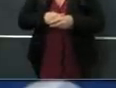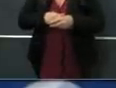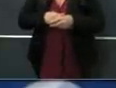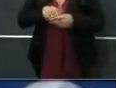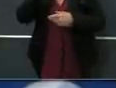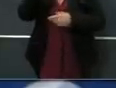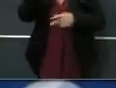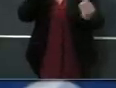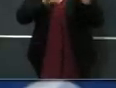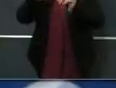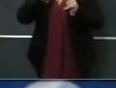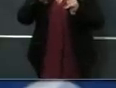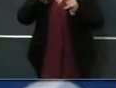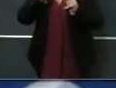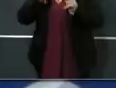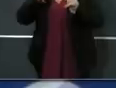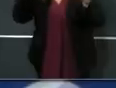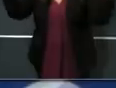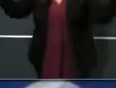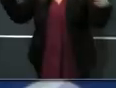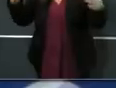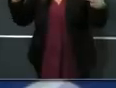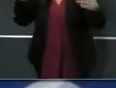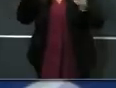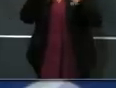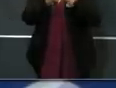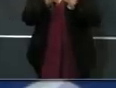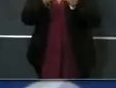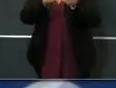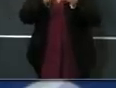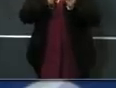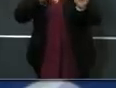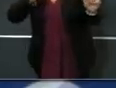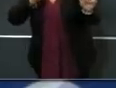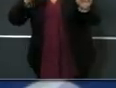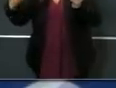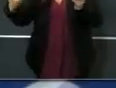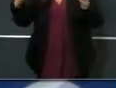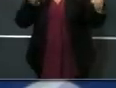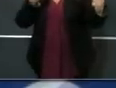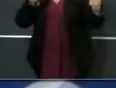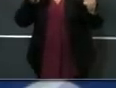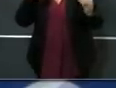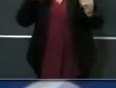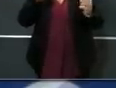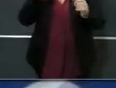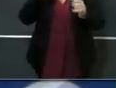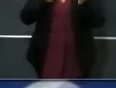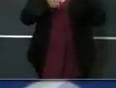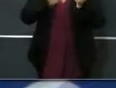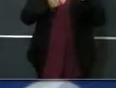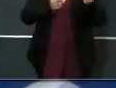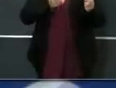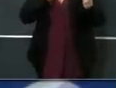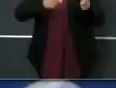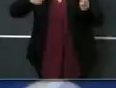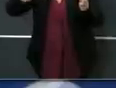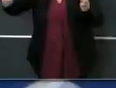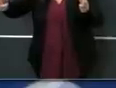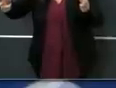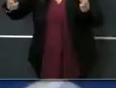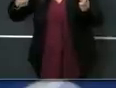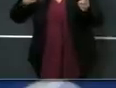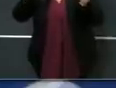their vehicles and not congregating as a group. But I'll ask our CHP spokesperson to get back to you